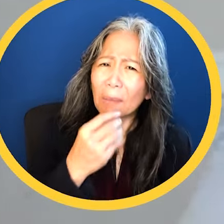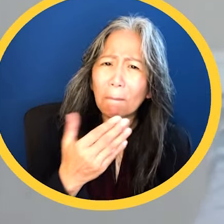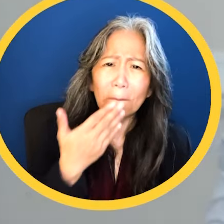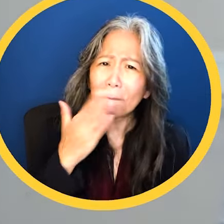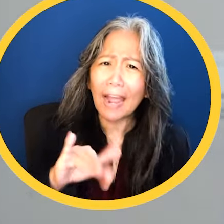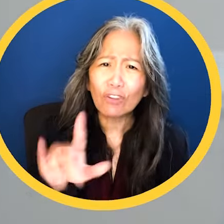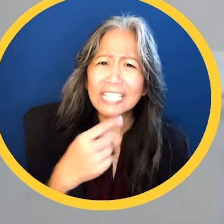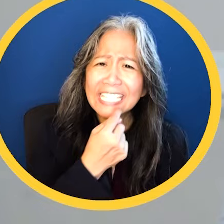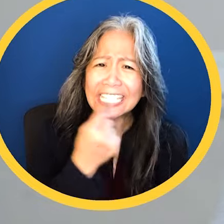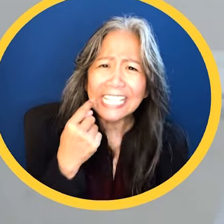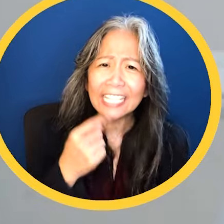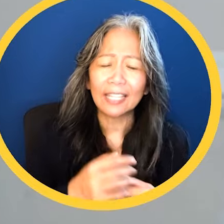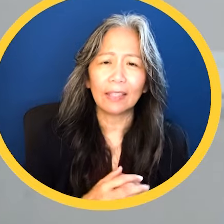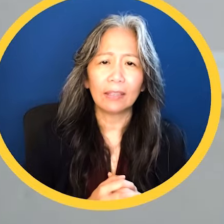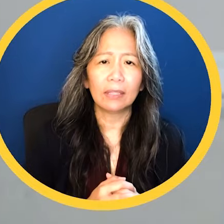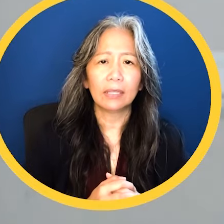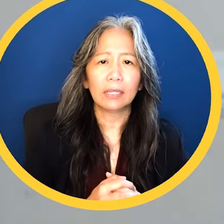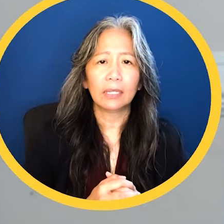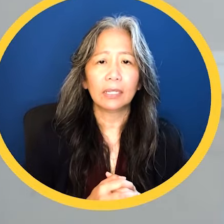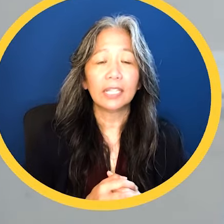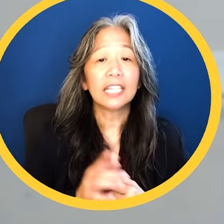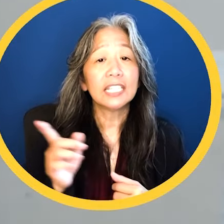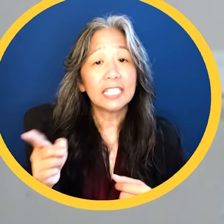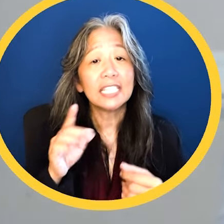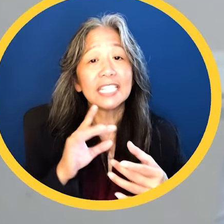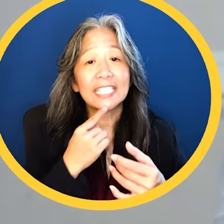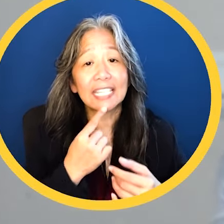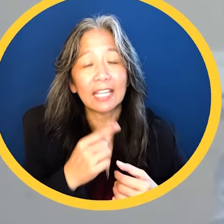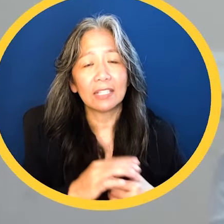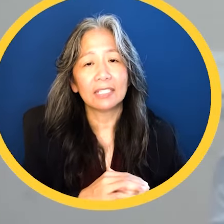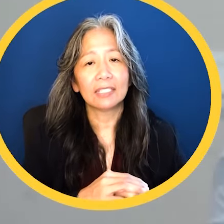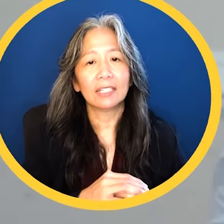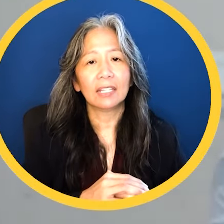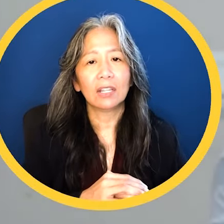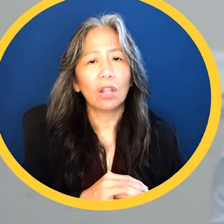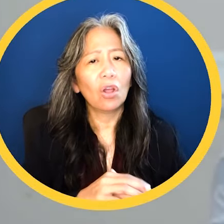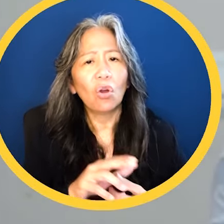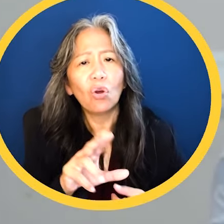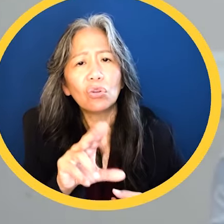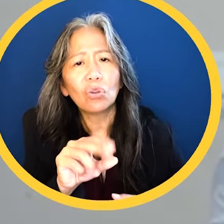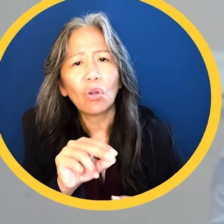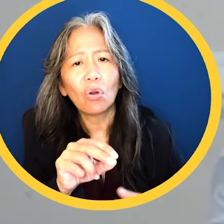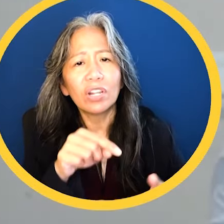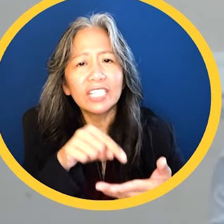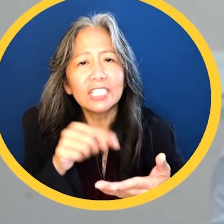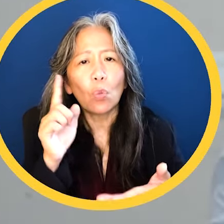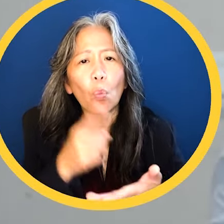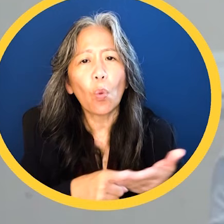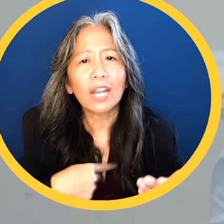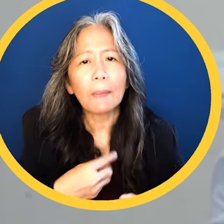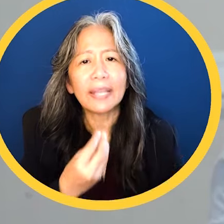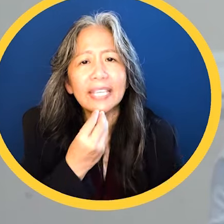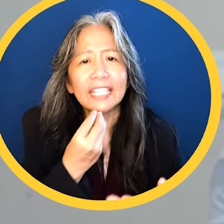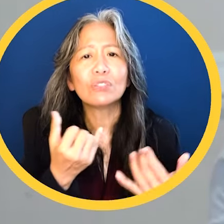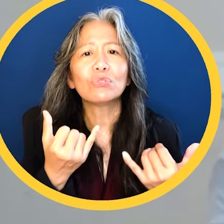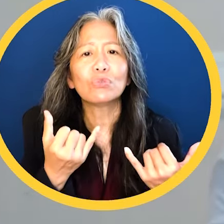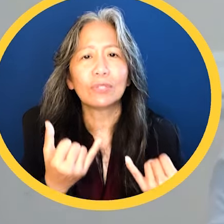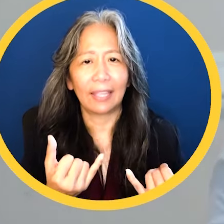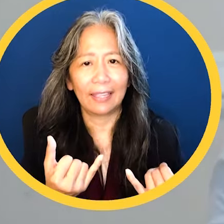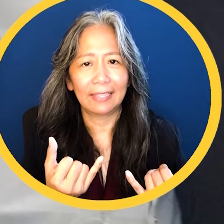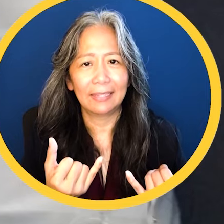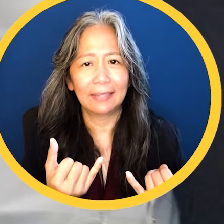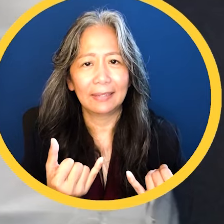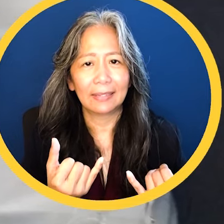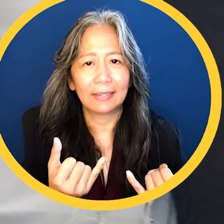shouldn't be eating that. That's bad for your teeth. Mm-hmm. And she goes, She goes, no, this is what I'm going to eat